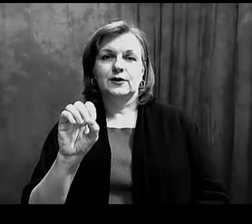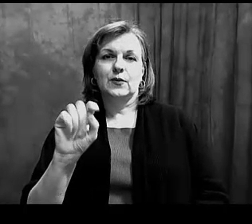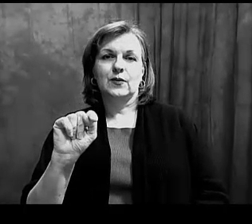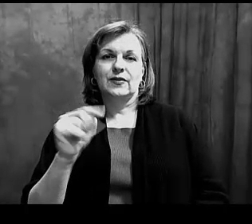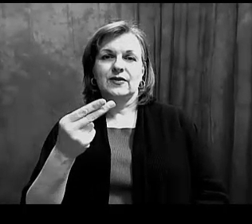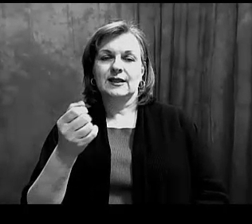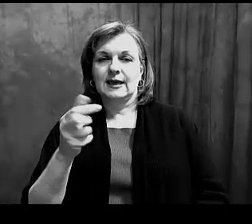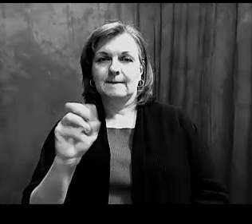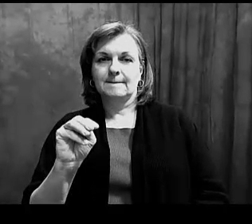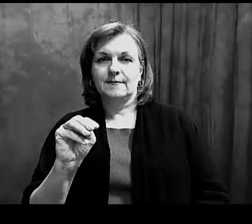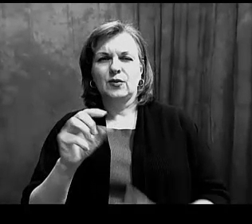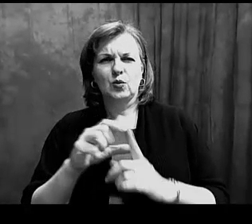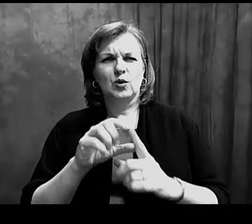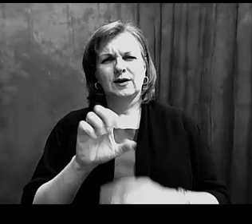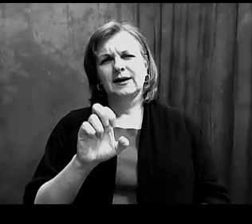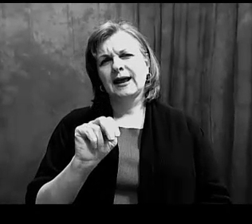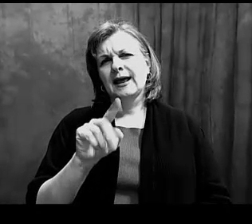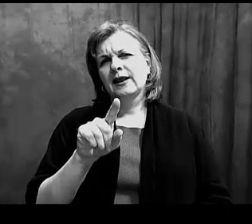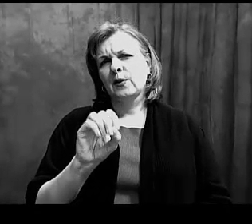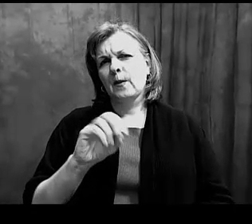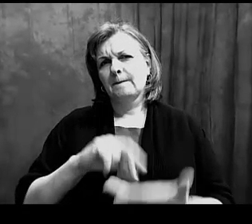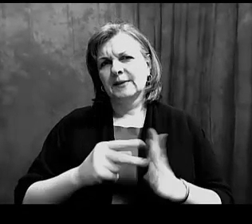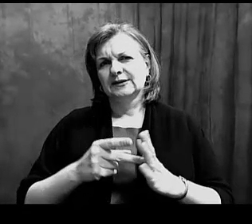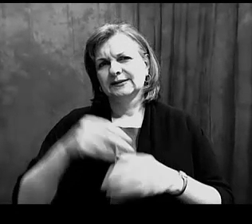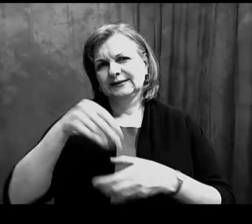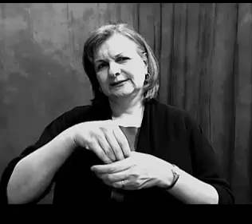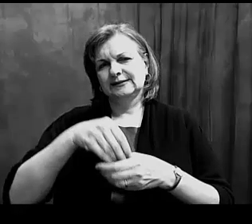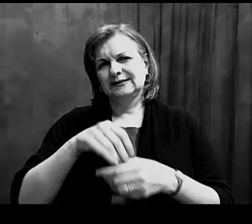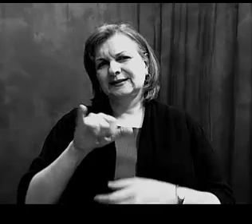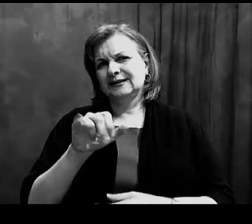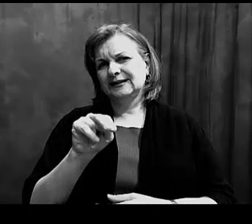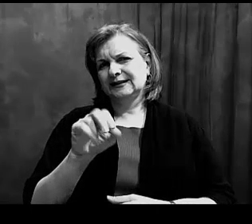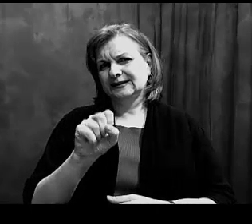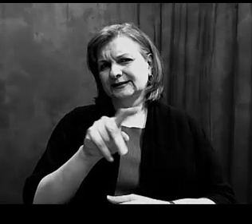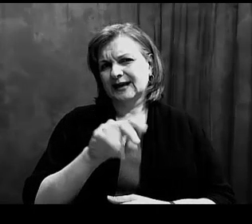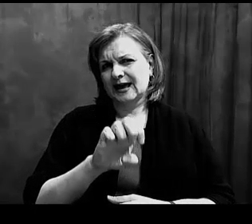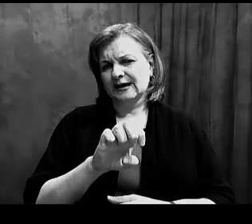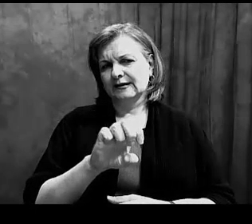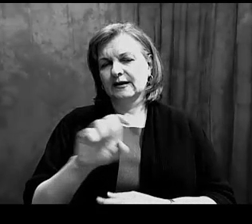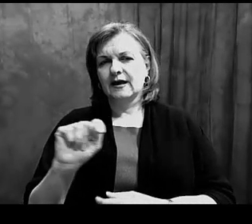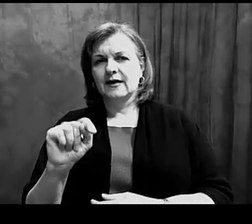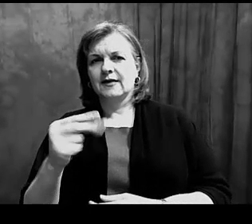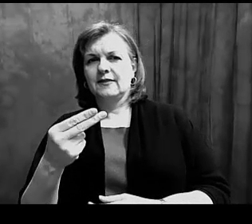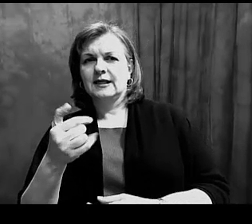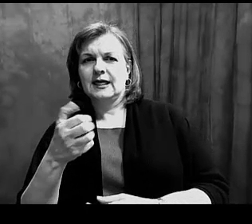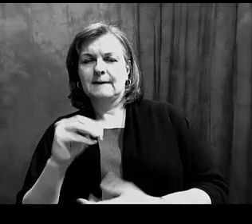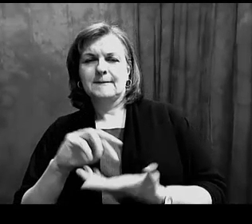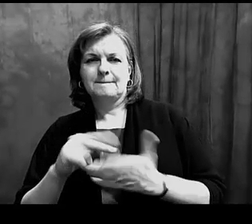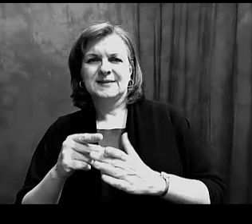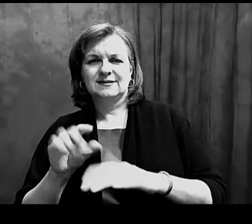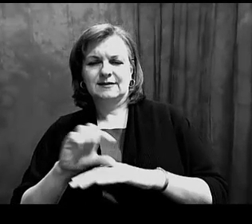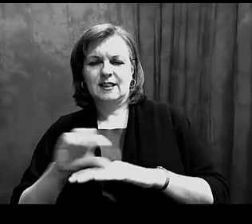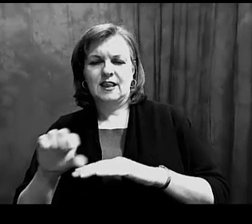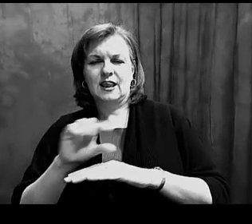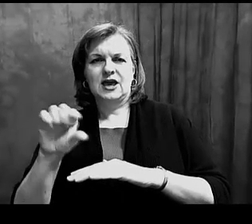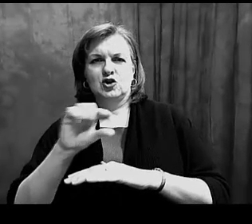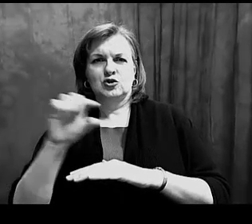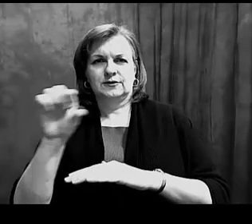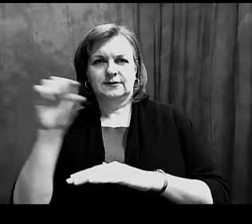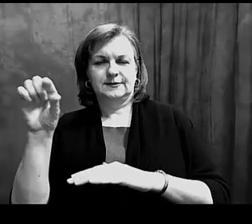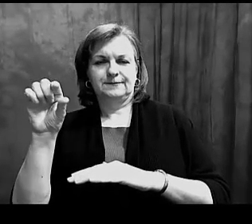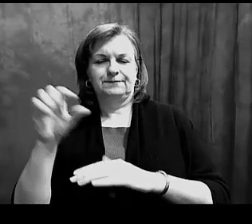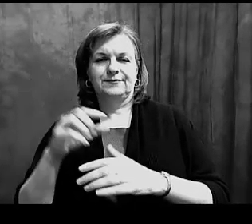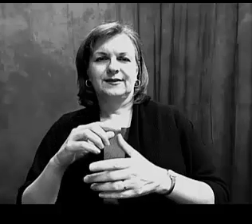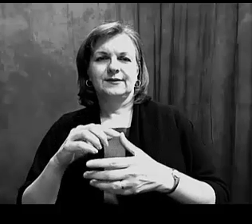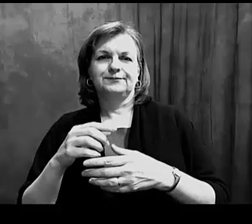endothelium. Endo is inside. And when we talk about thelium, we're always talking about layers. So